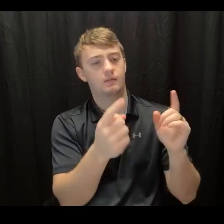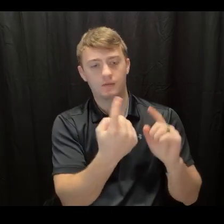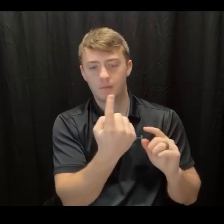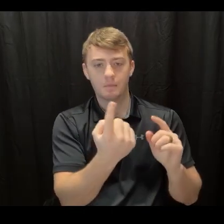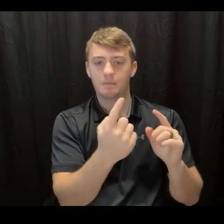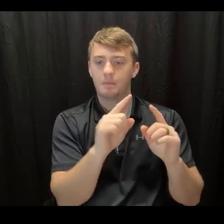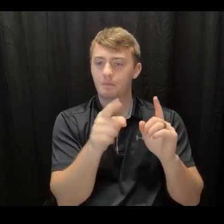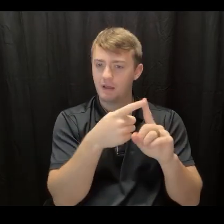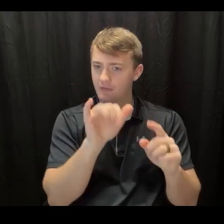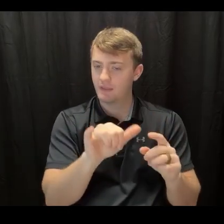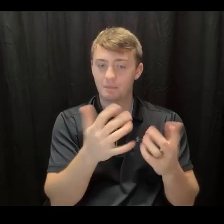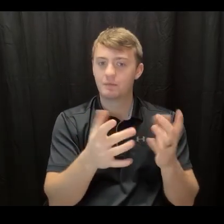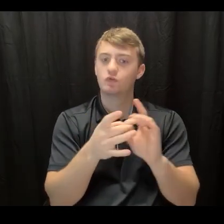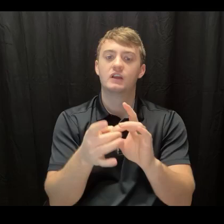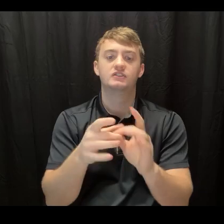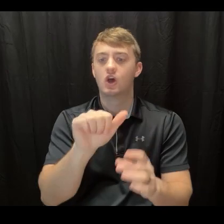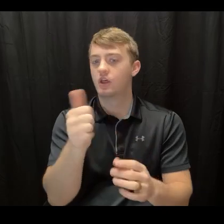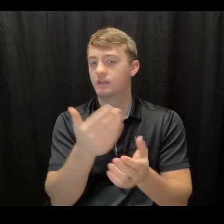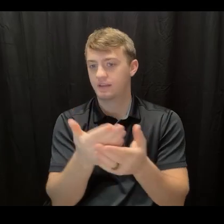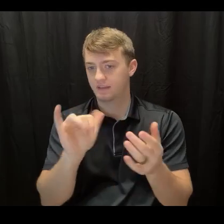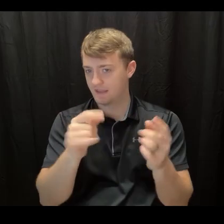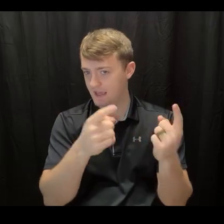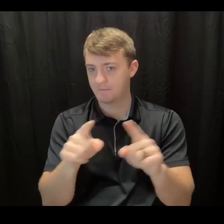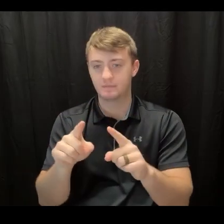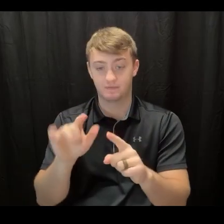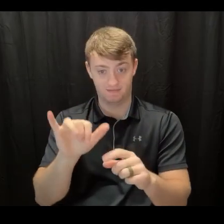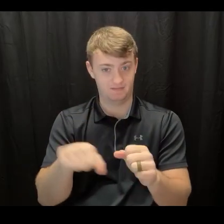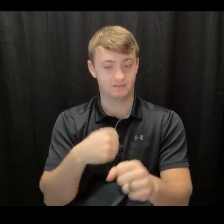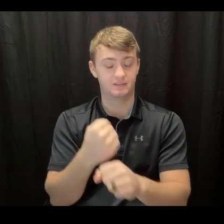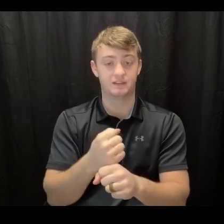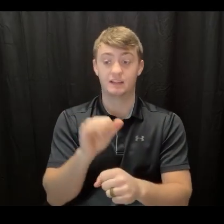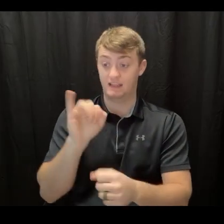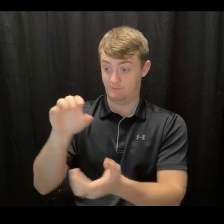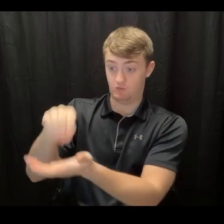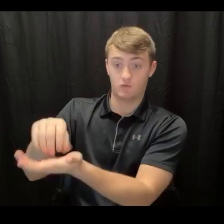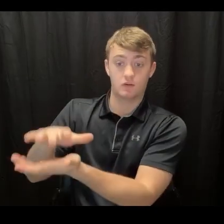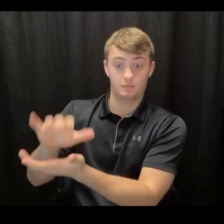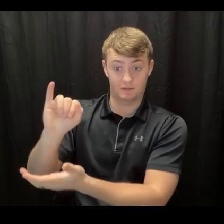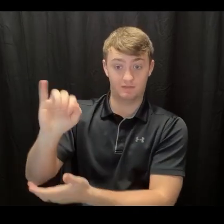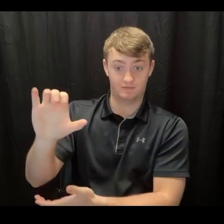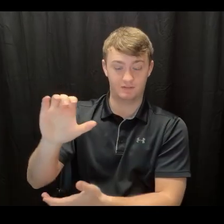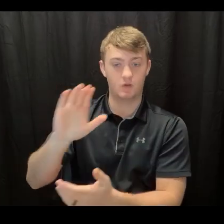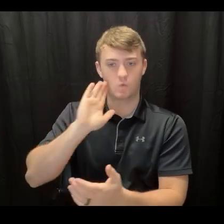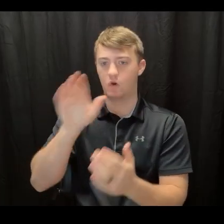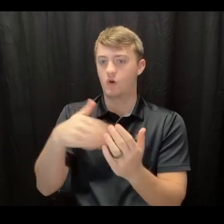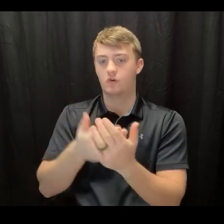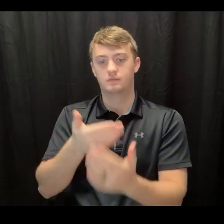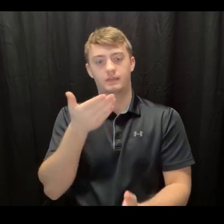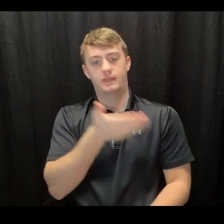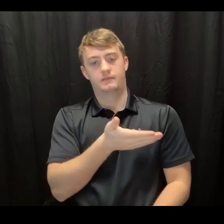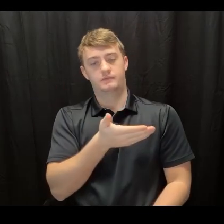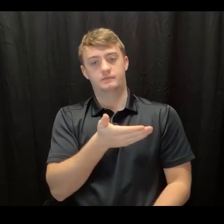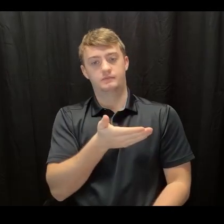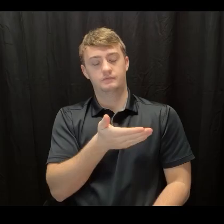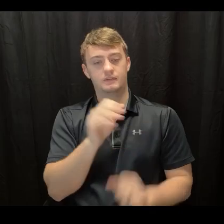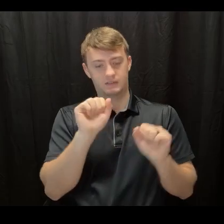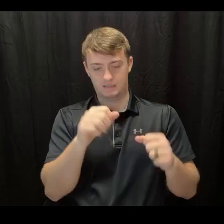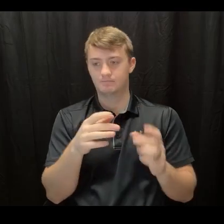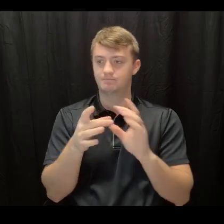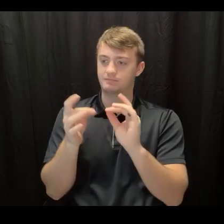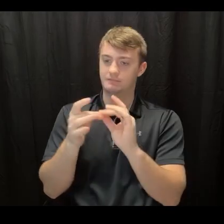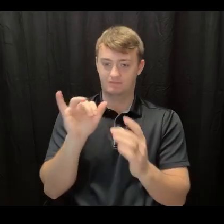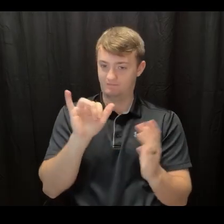about it, maybe in relation to other things that have happened throughout the year. If it was documented in Infinite Campus, it will all be right there. And you can